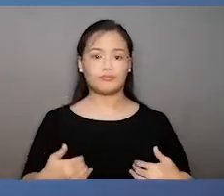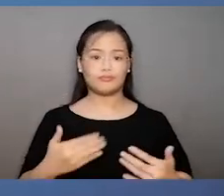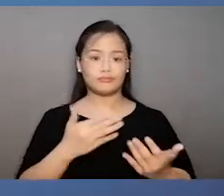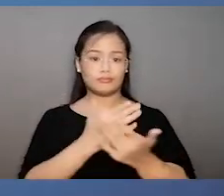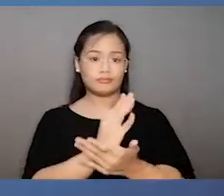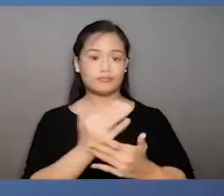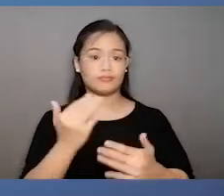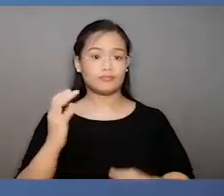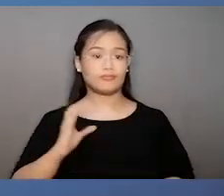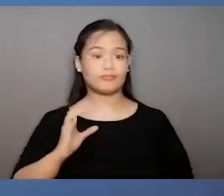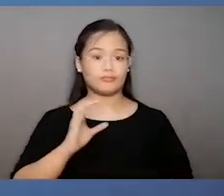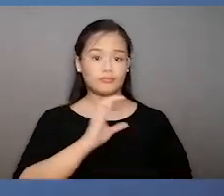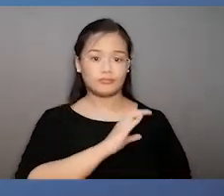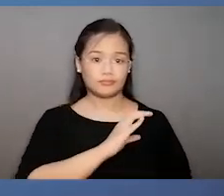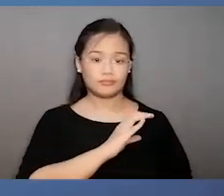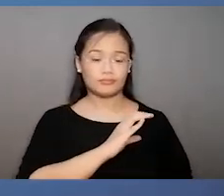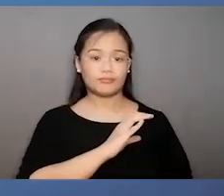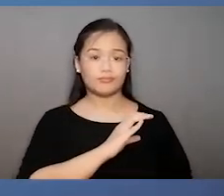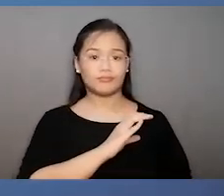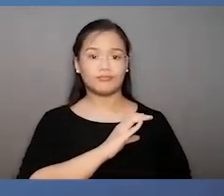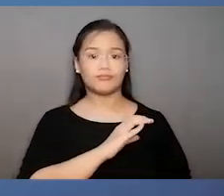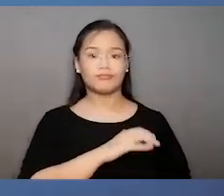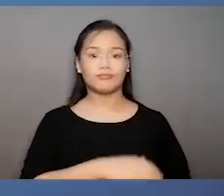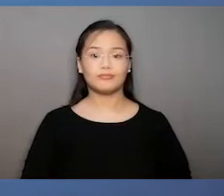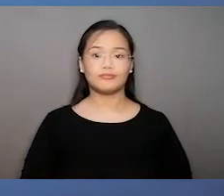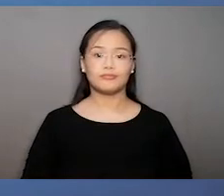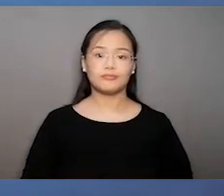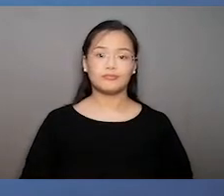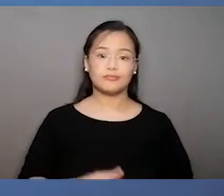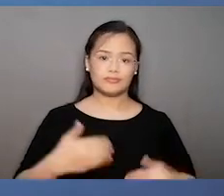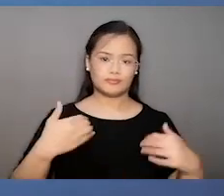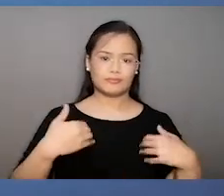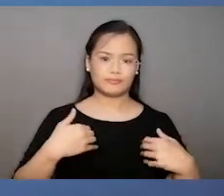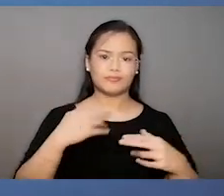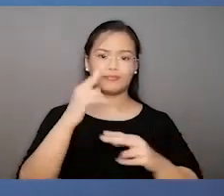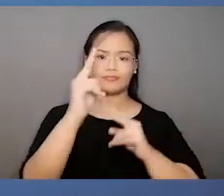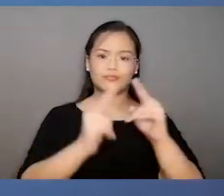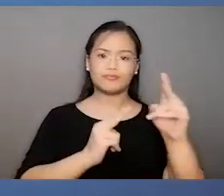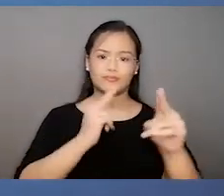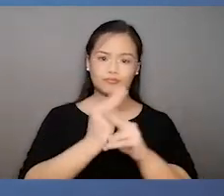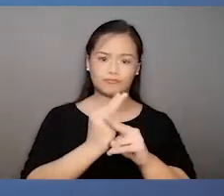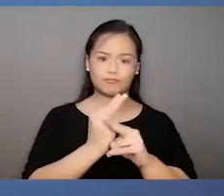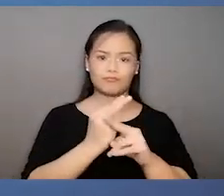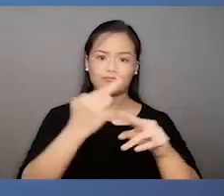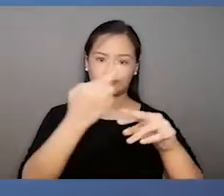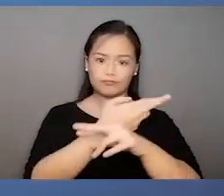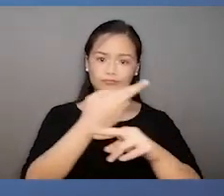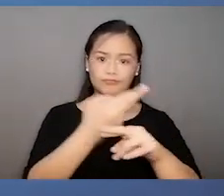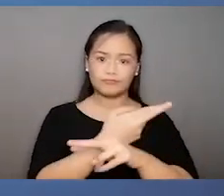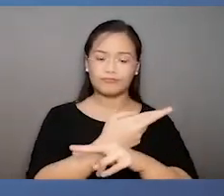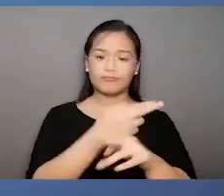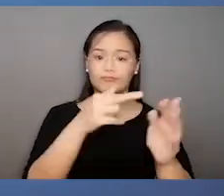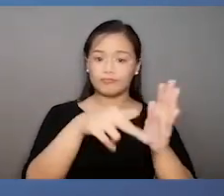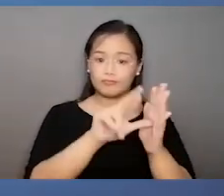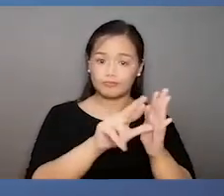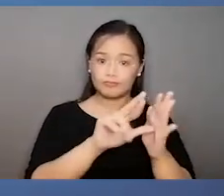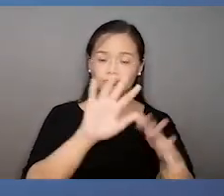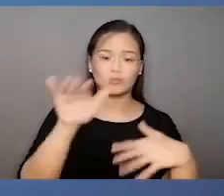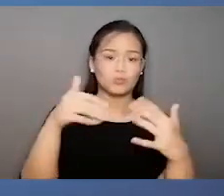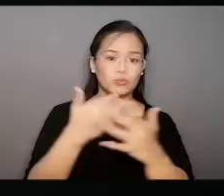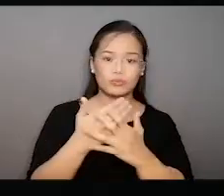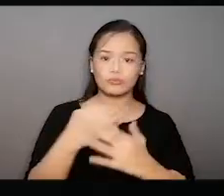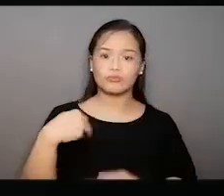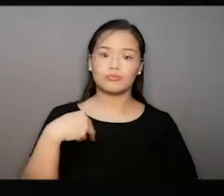which mandates the universal periodic review of human rights compliance of all member states of the